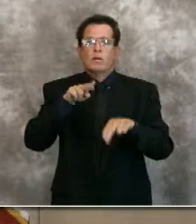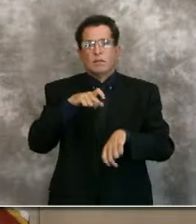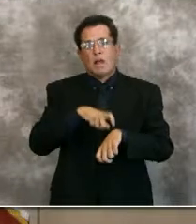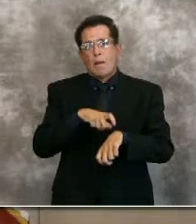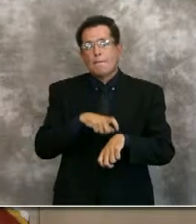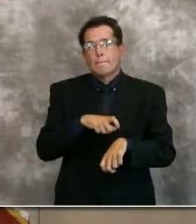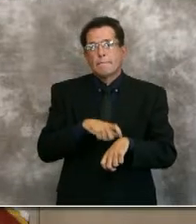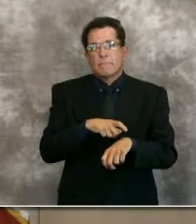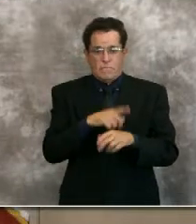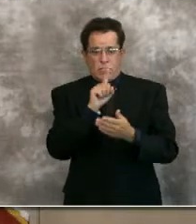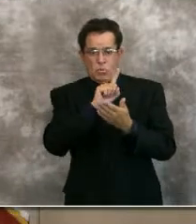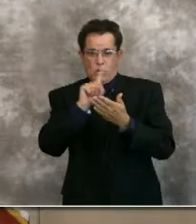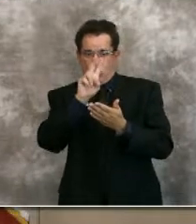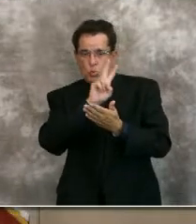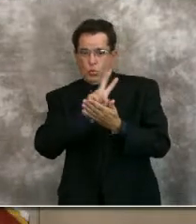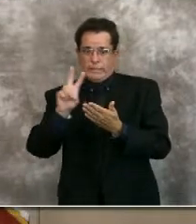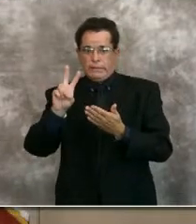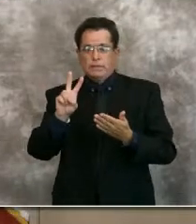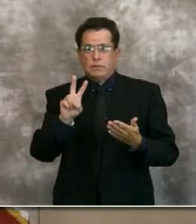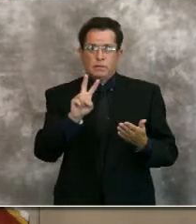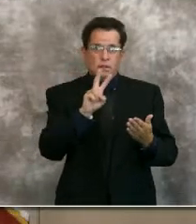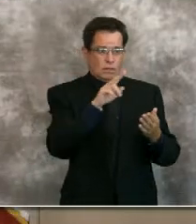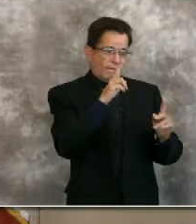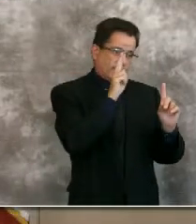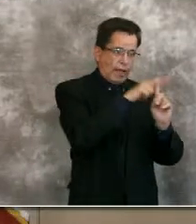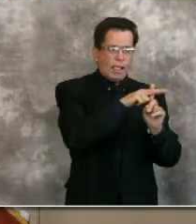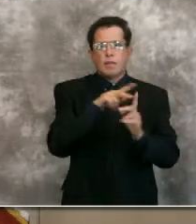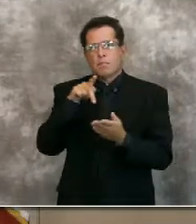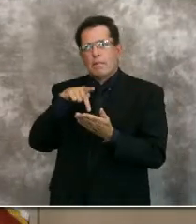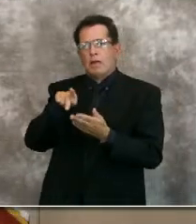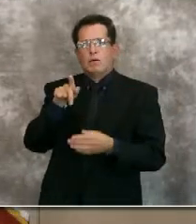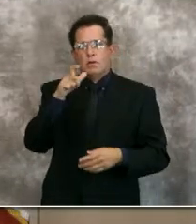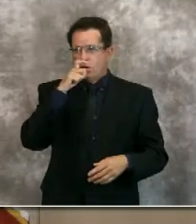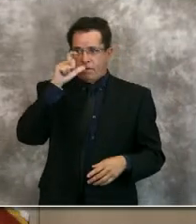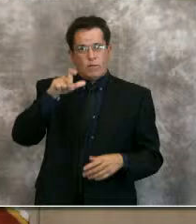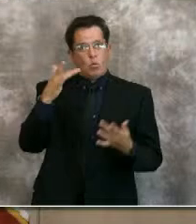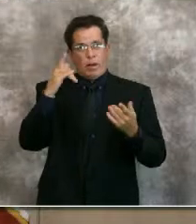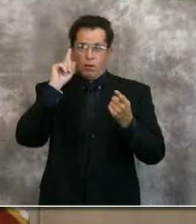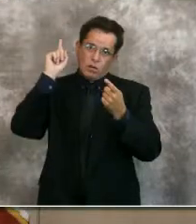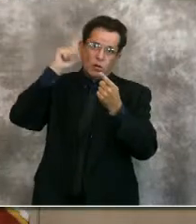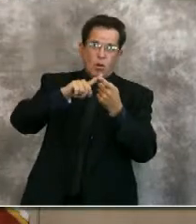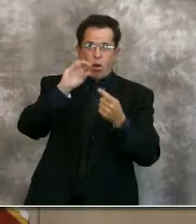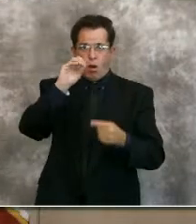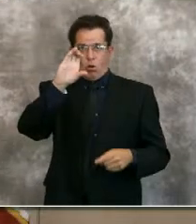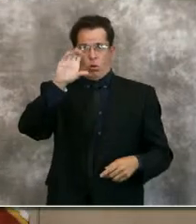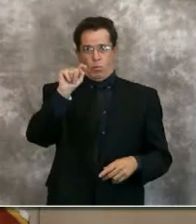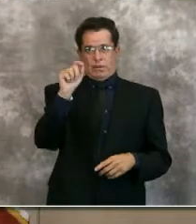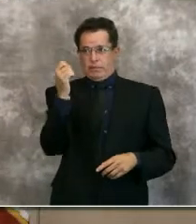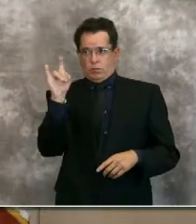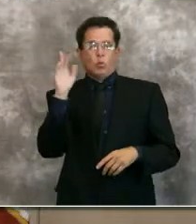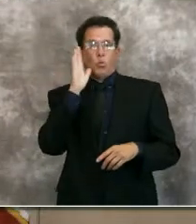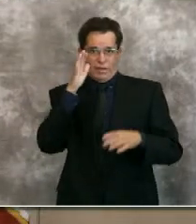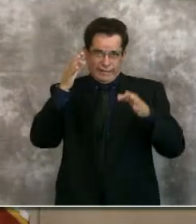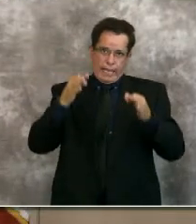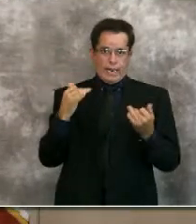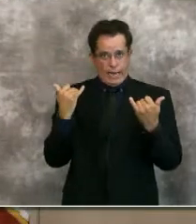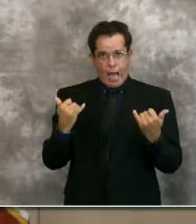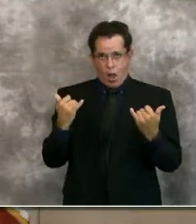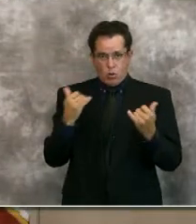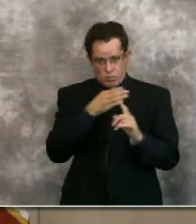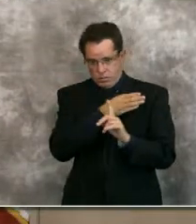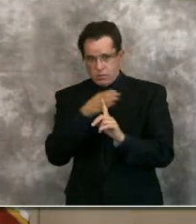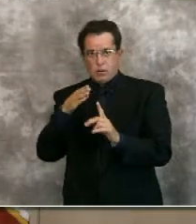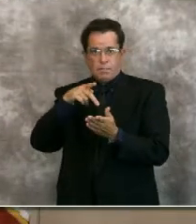matter of weeks. Gotcha. So I guess what I'm getting at is they don't have to wait until like October 16th or after that. You guys will make decisions as you guys